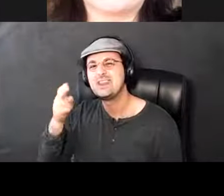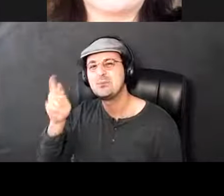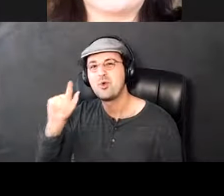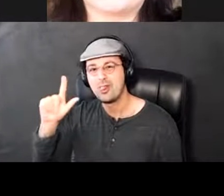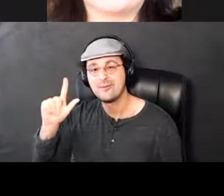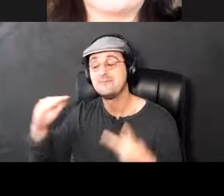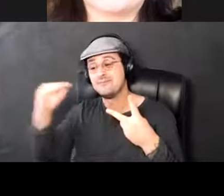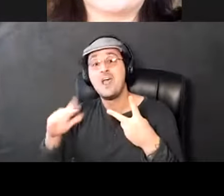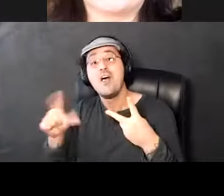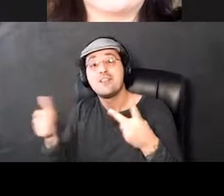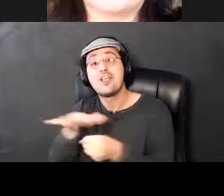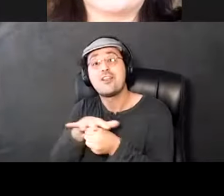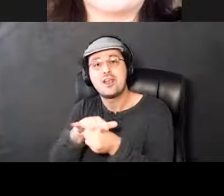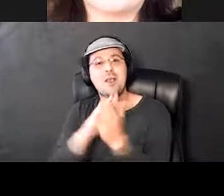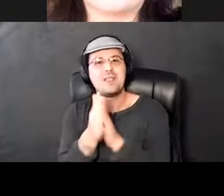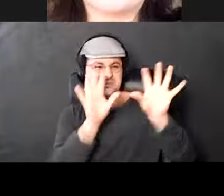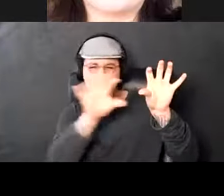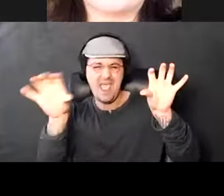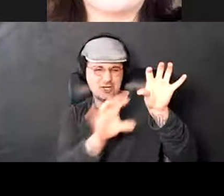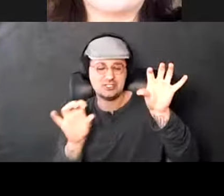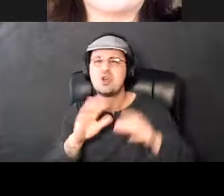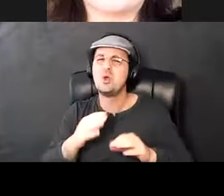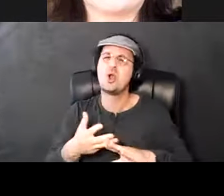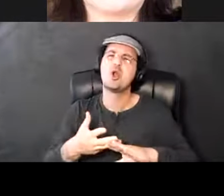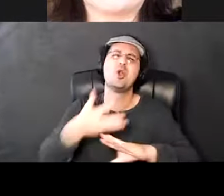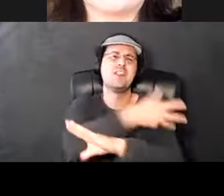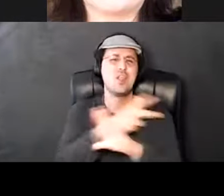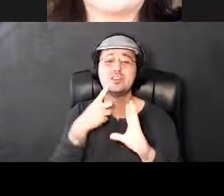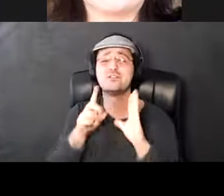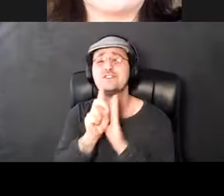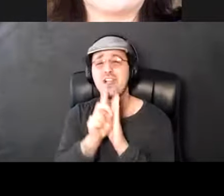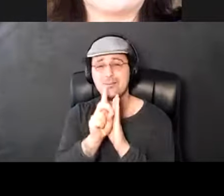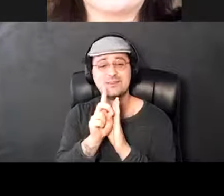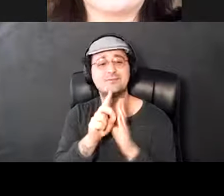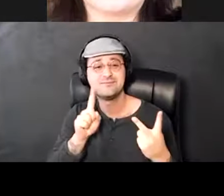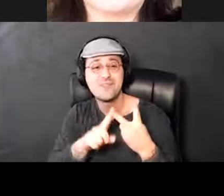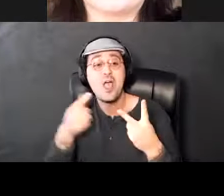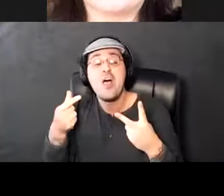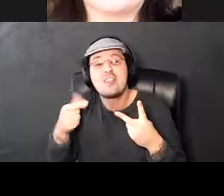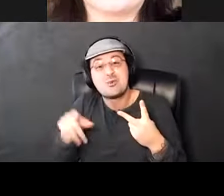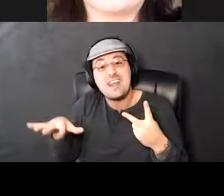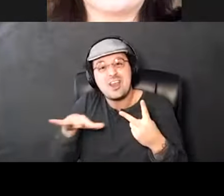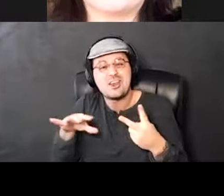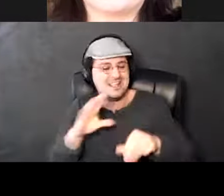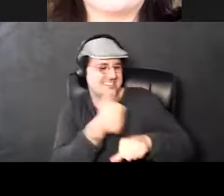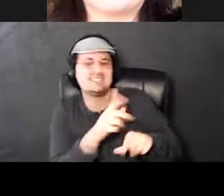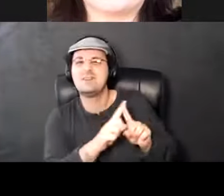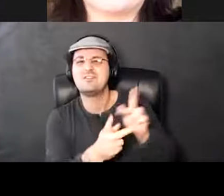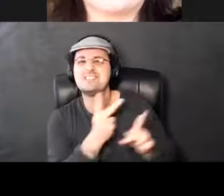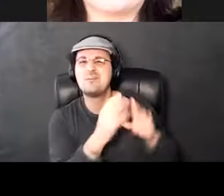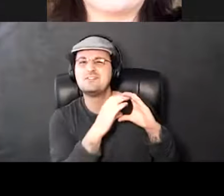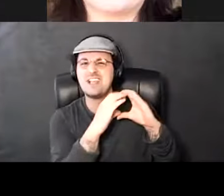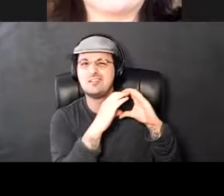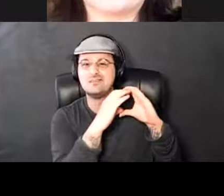really early on in development. And this green pool of stem cells gets set aside to make a different kind of cell. These